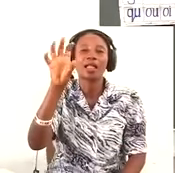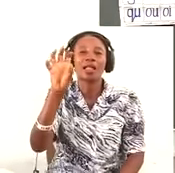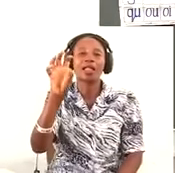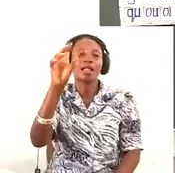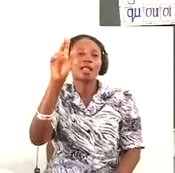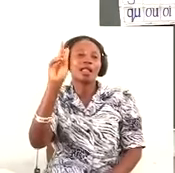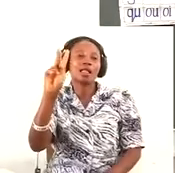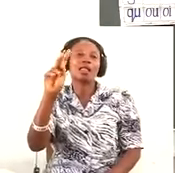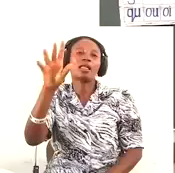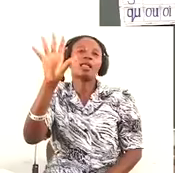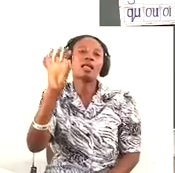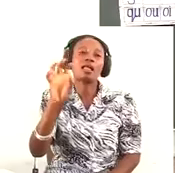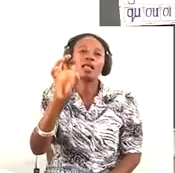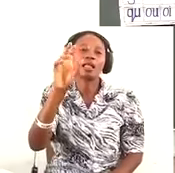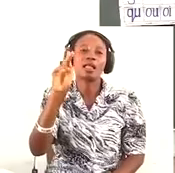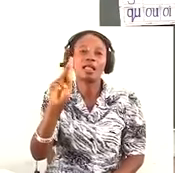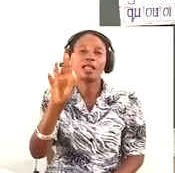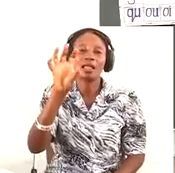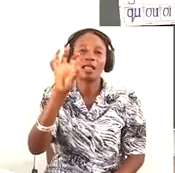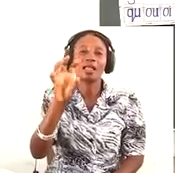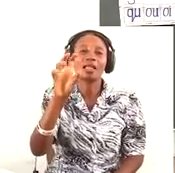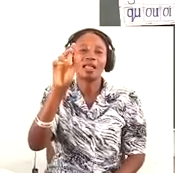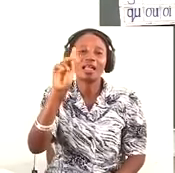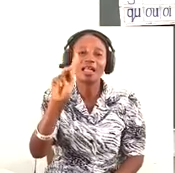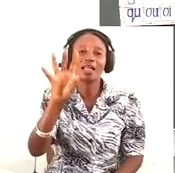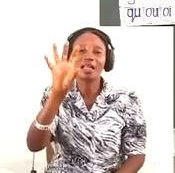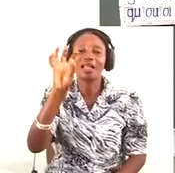cats are flying in the sky.